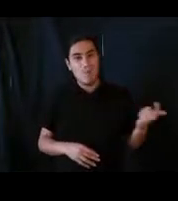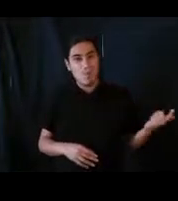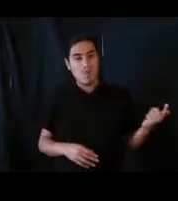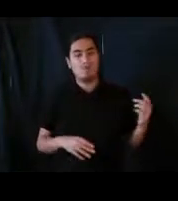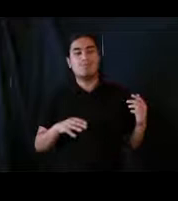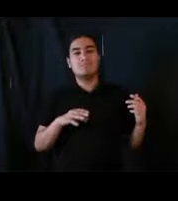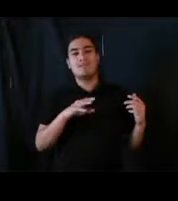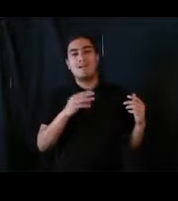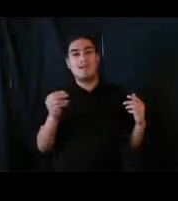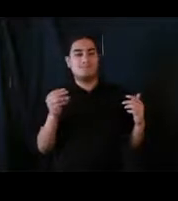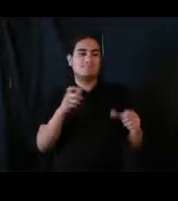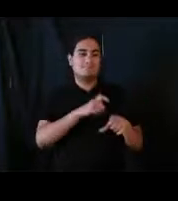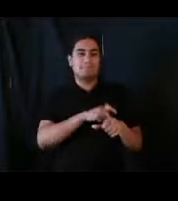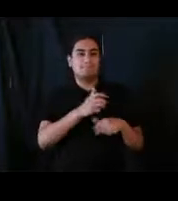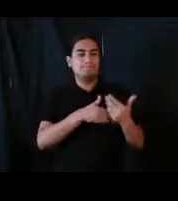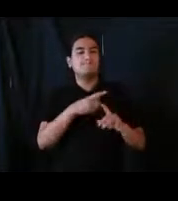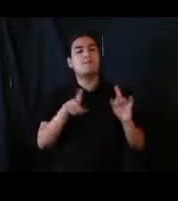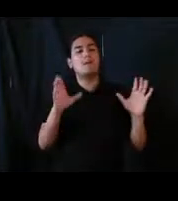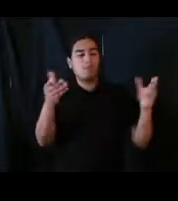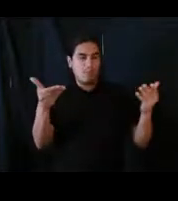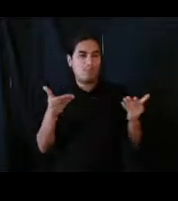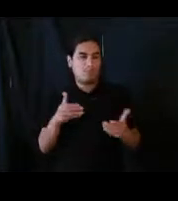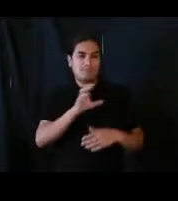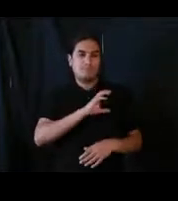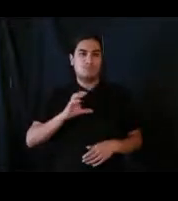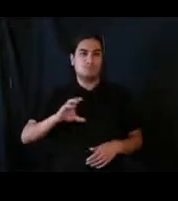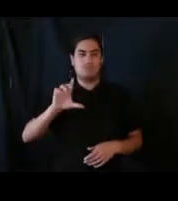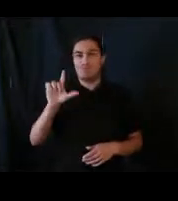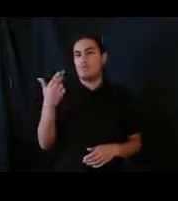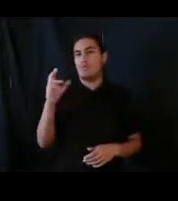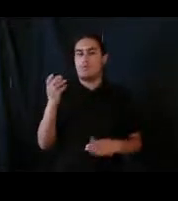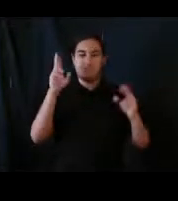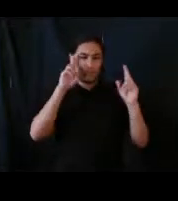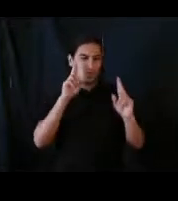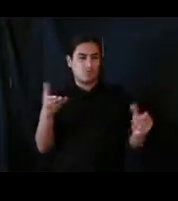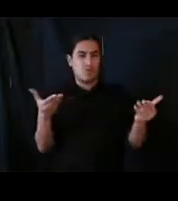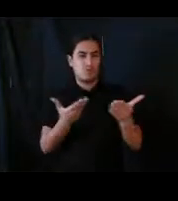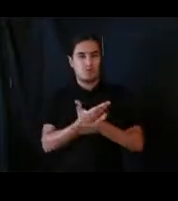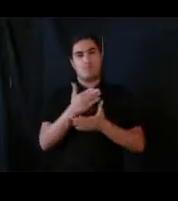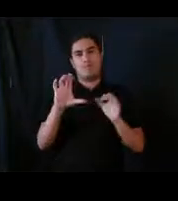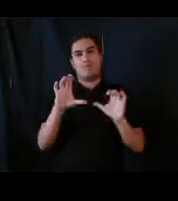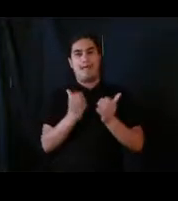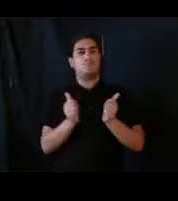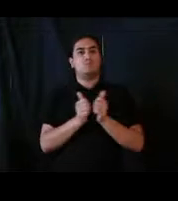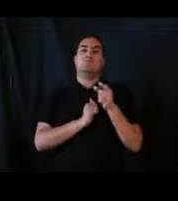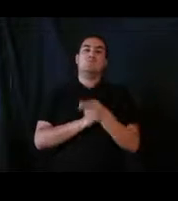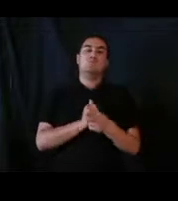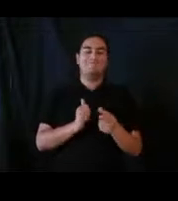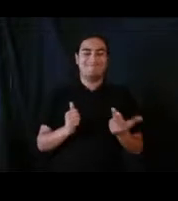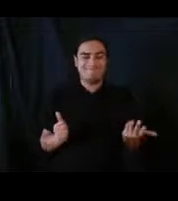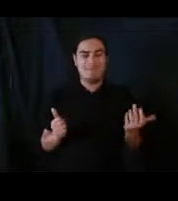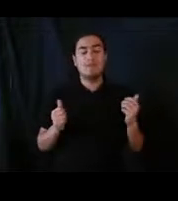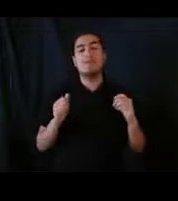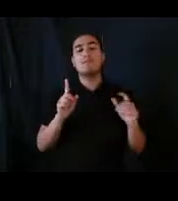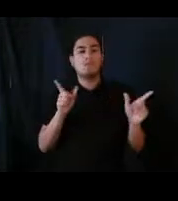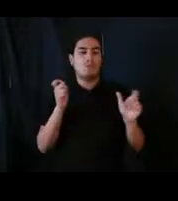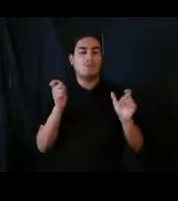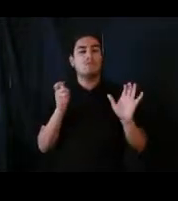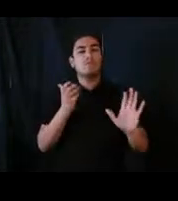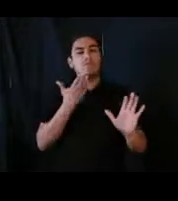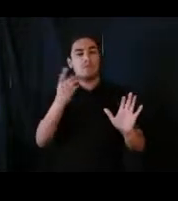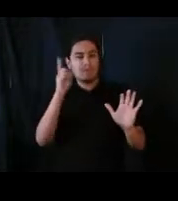that take time but uh welcome commissioner lugo it's an honor to be in the new class uh with you um really quick thank you for the great